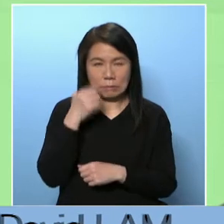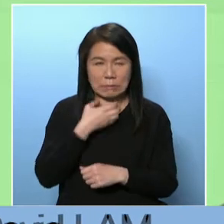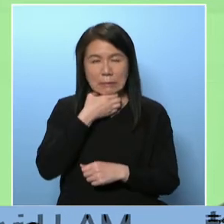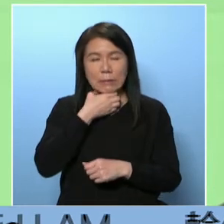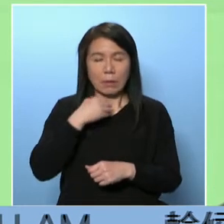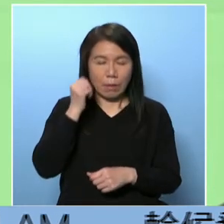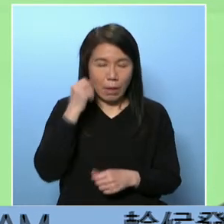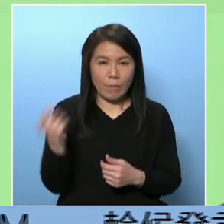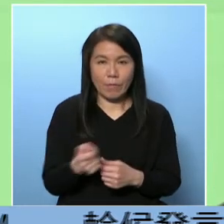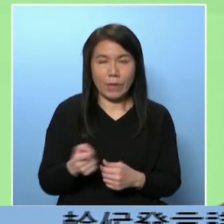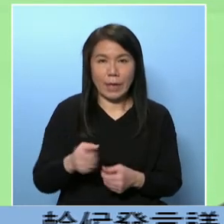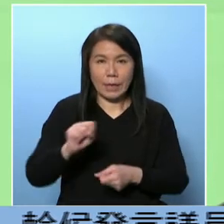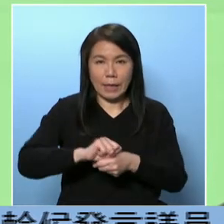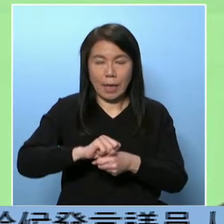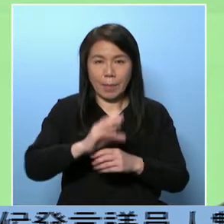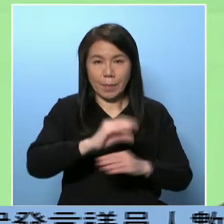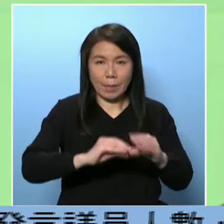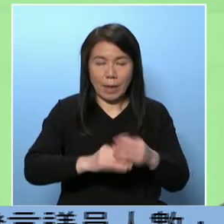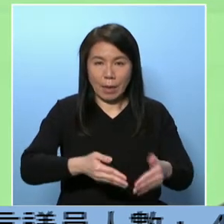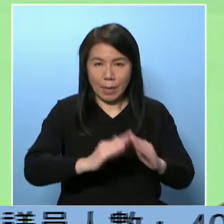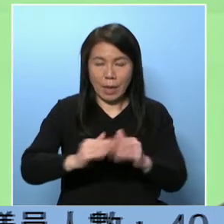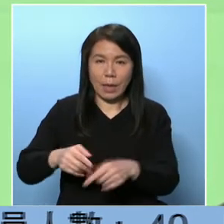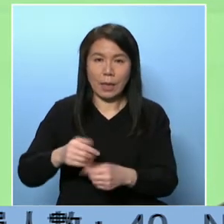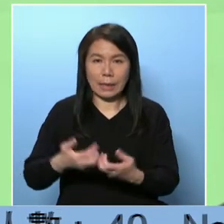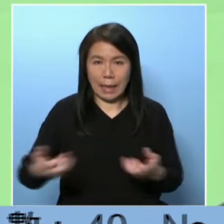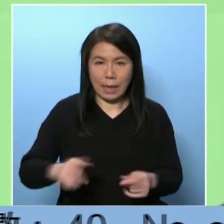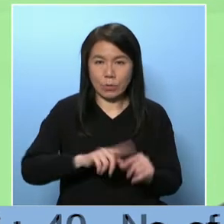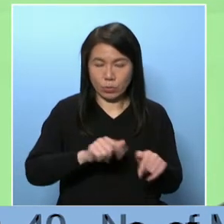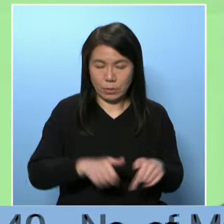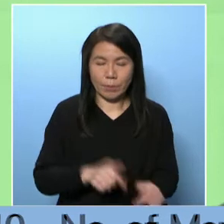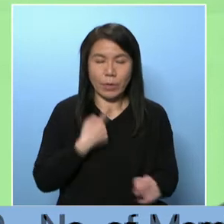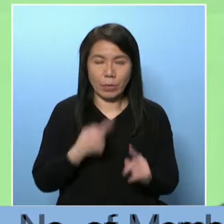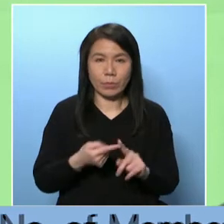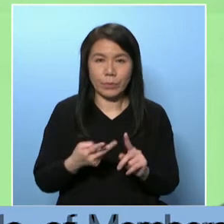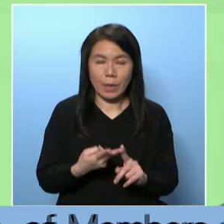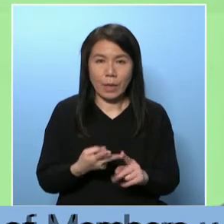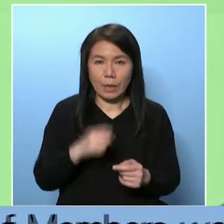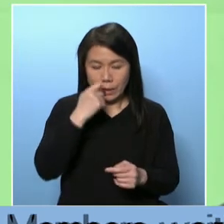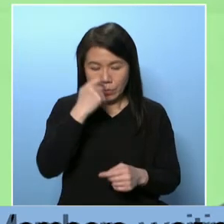the bottleneck that we are experiencing right now, including the testing facilities.